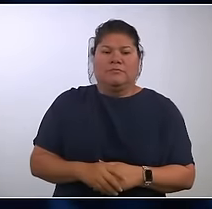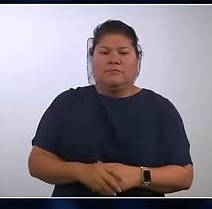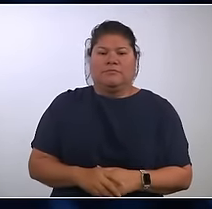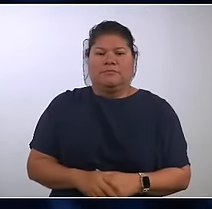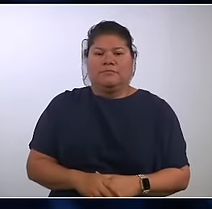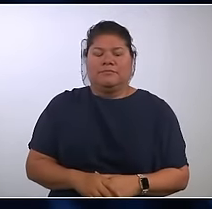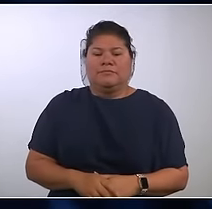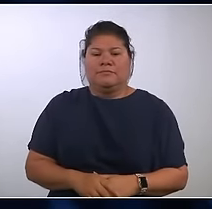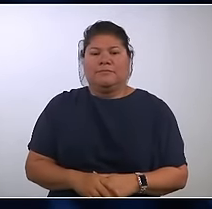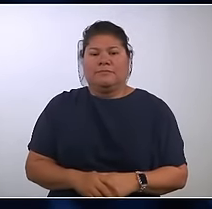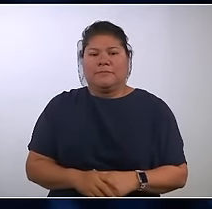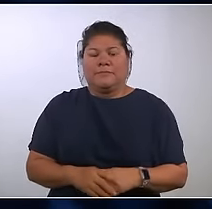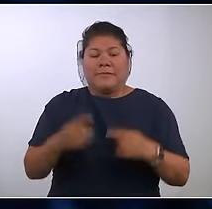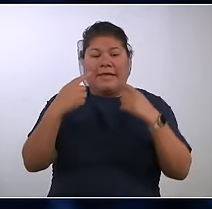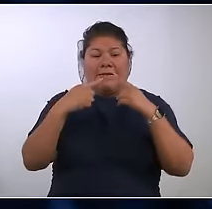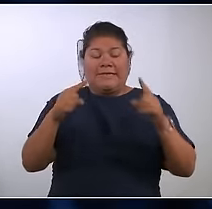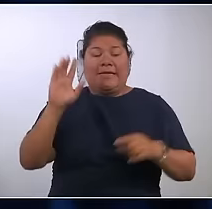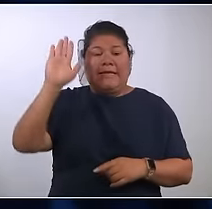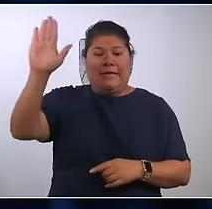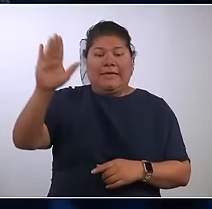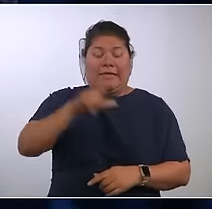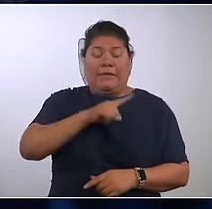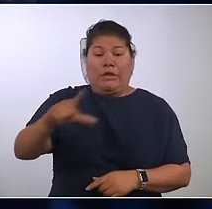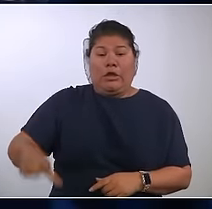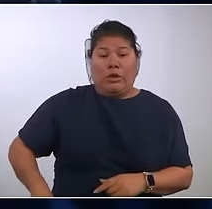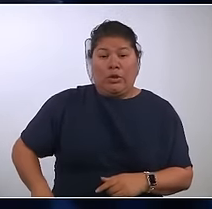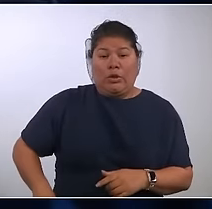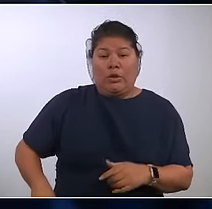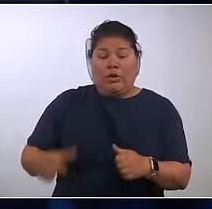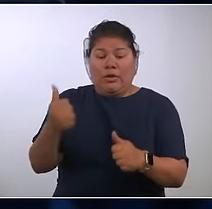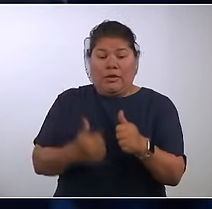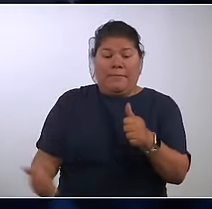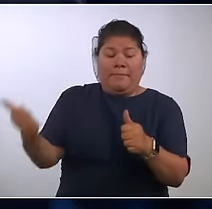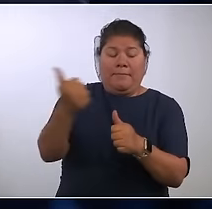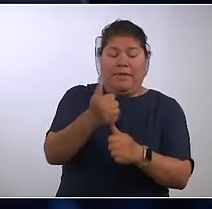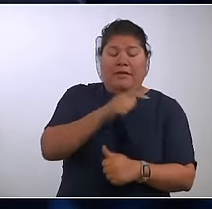would bow their knees before him. Y lo declaren a él Señor de